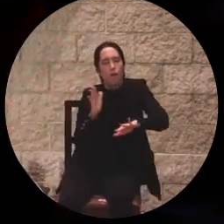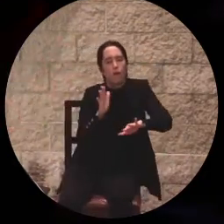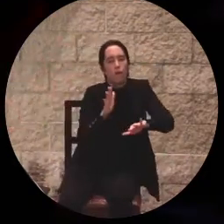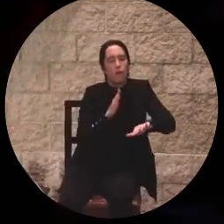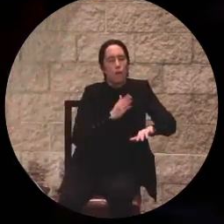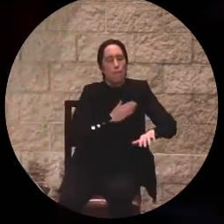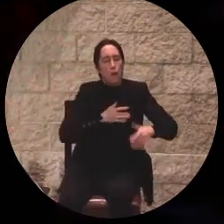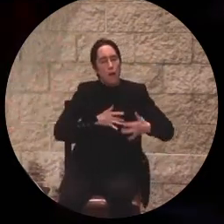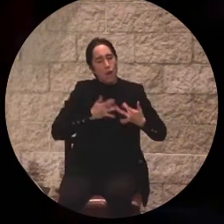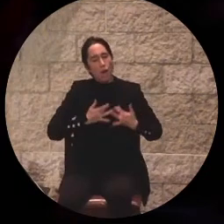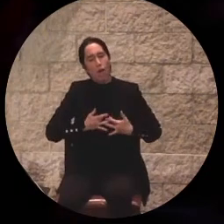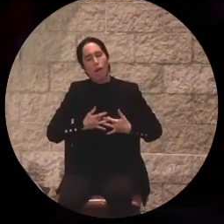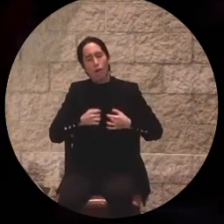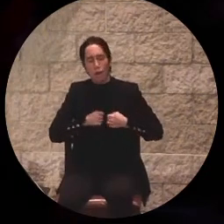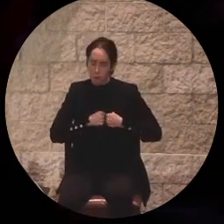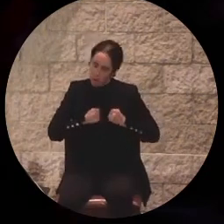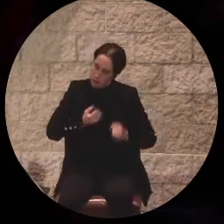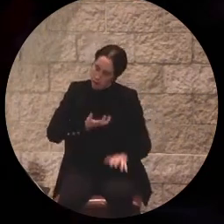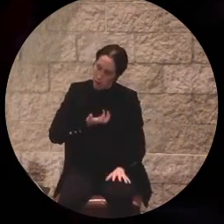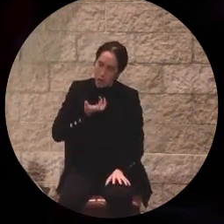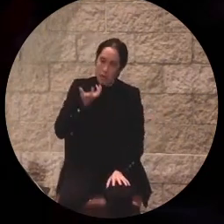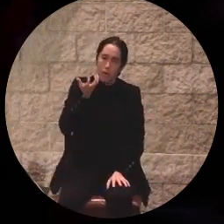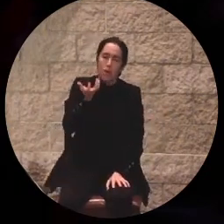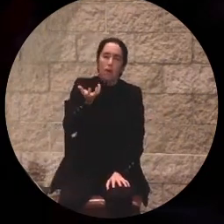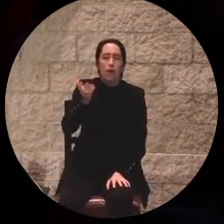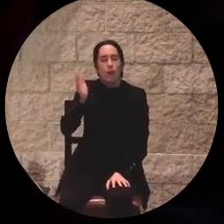my heart is in your